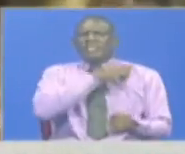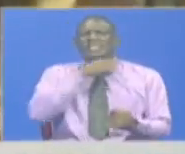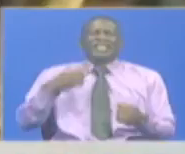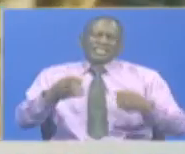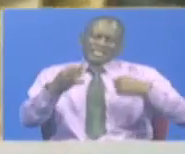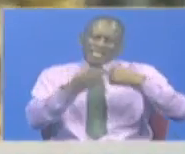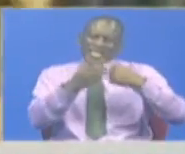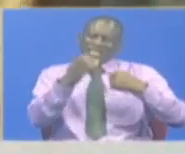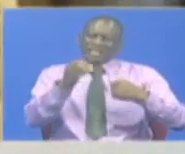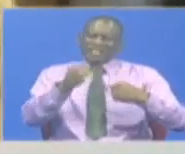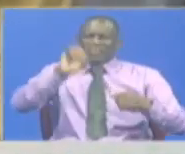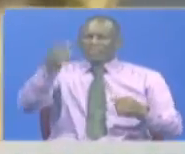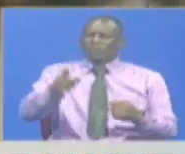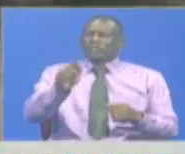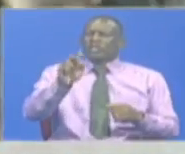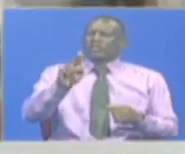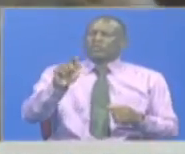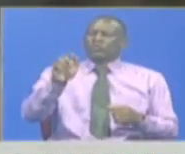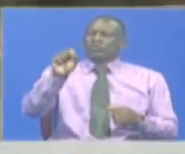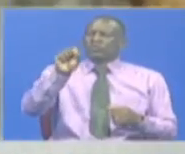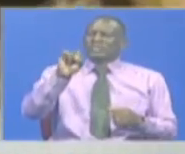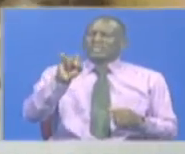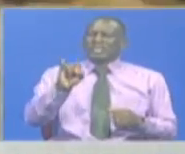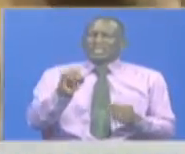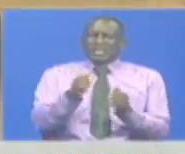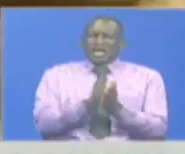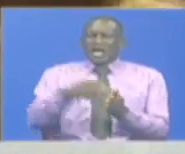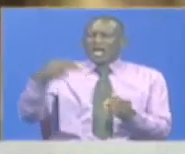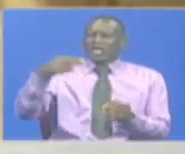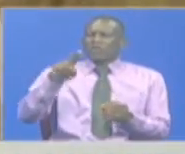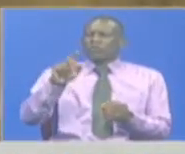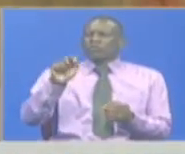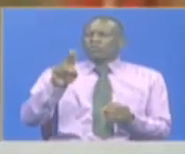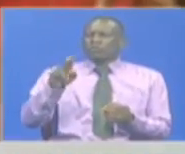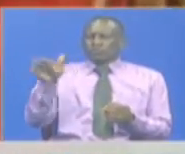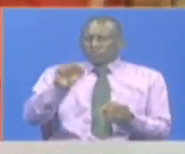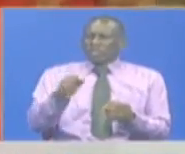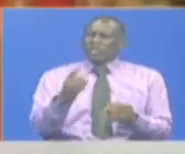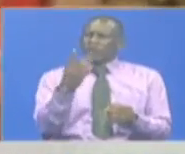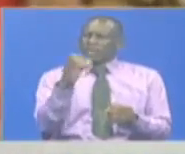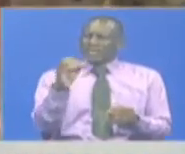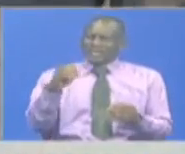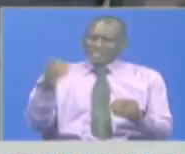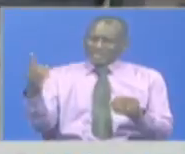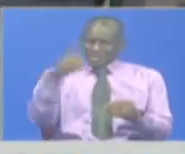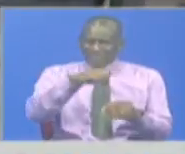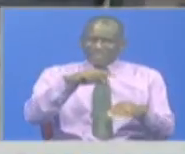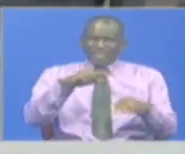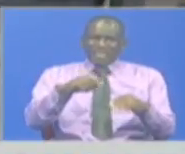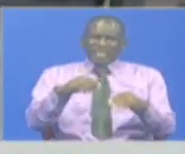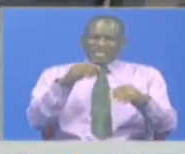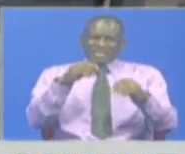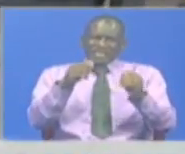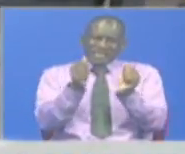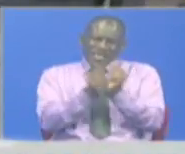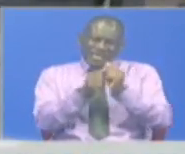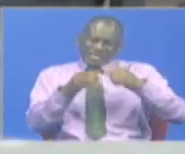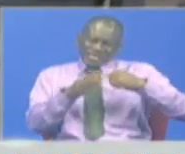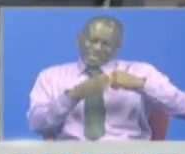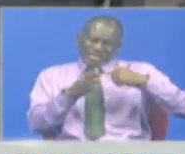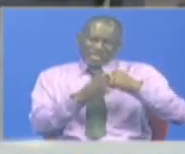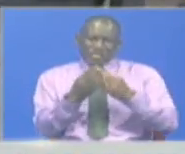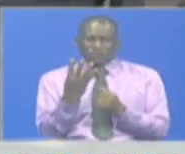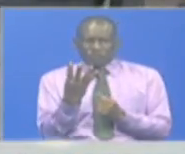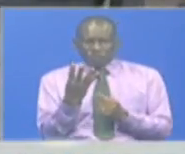800,000 Tutsis and moderate Hutus over a span of 100 days in 1994. He was indicted by the